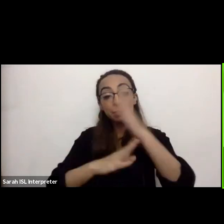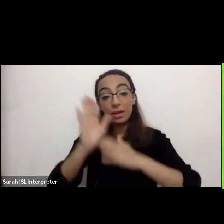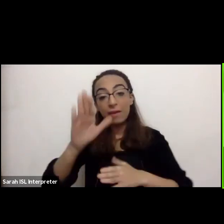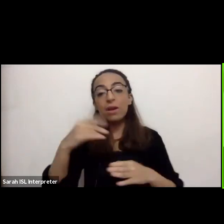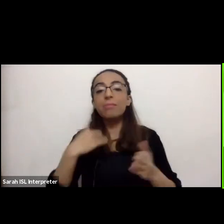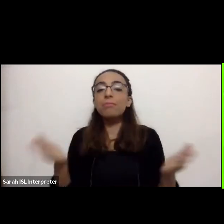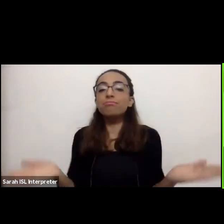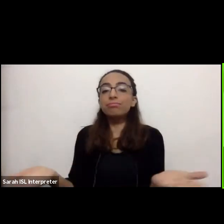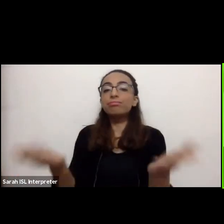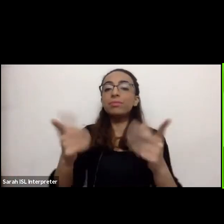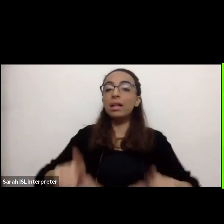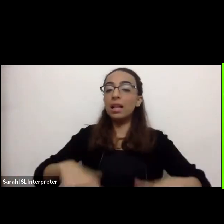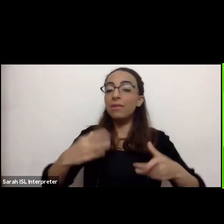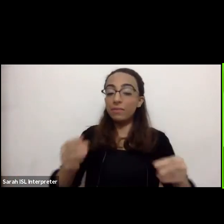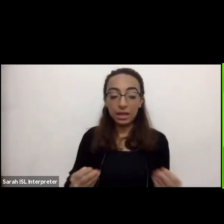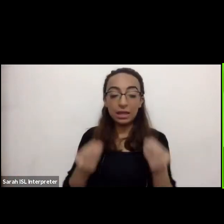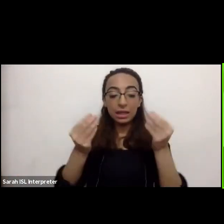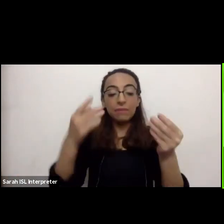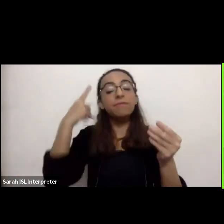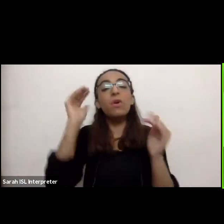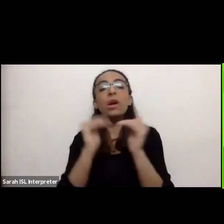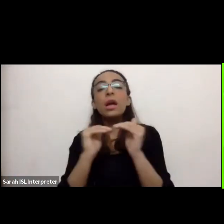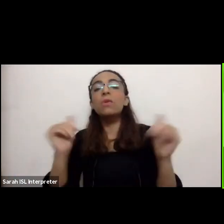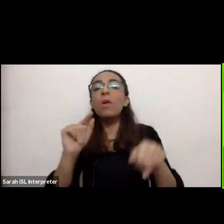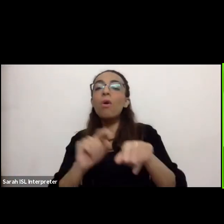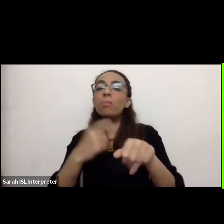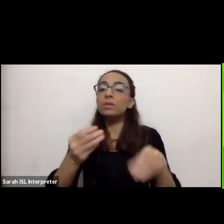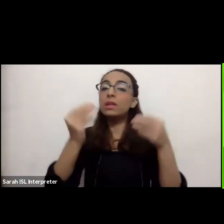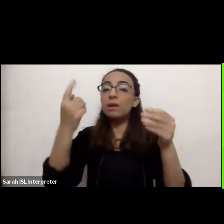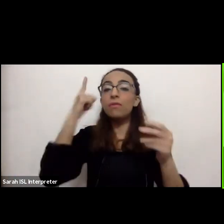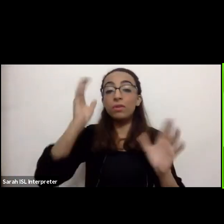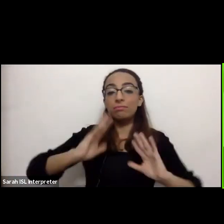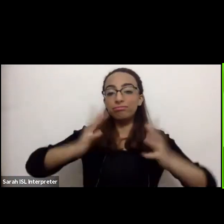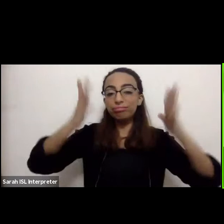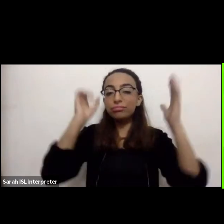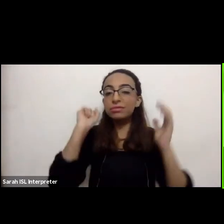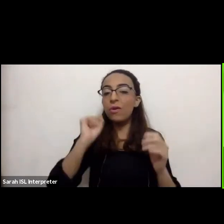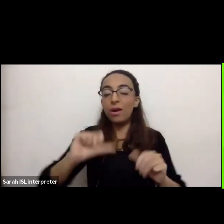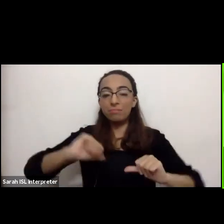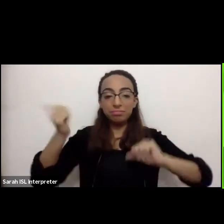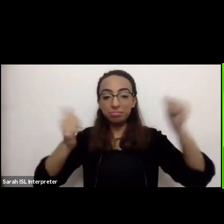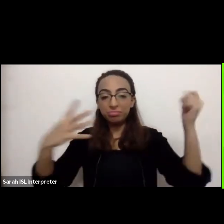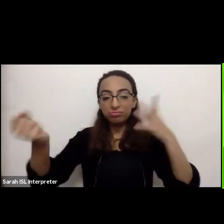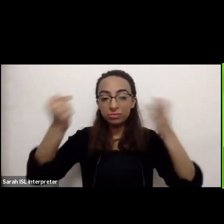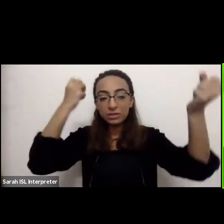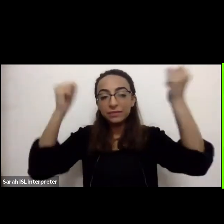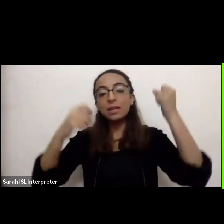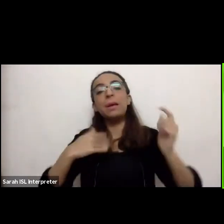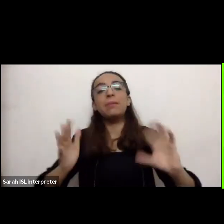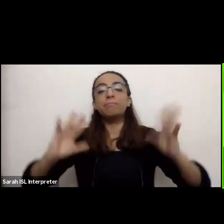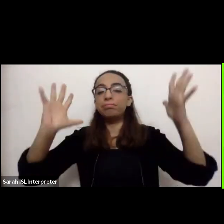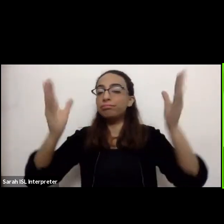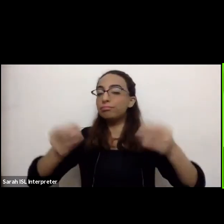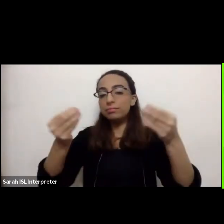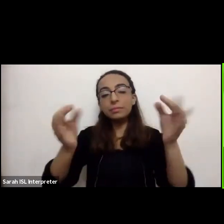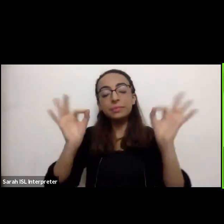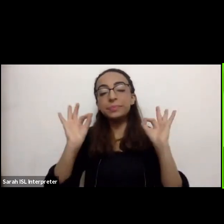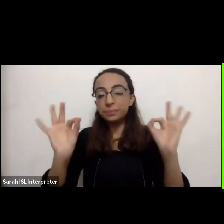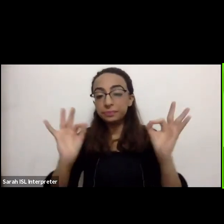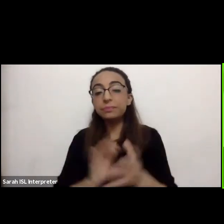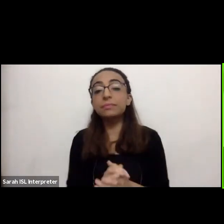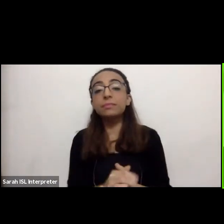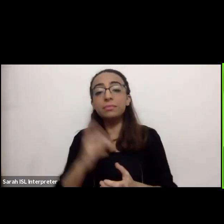disabilities by providing equal opportunities and celebrating their achievements. Mindtree as an organization